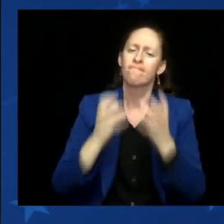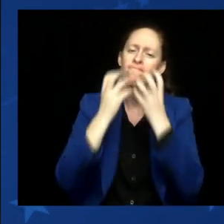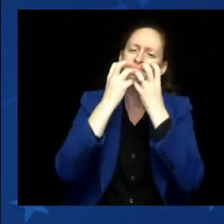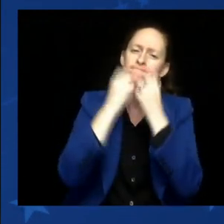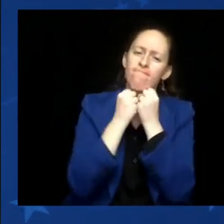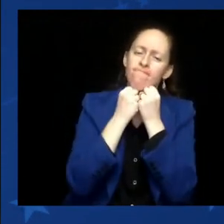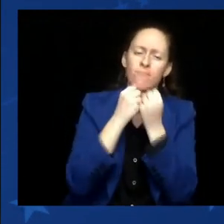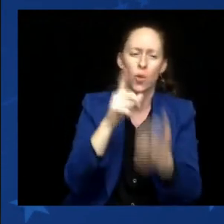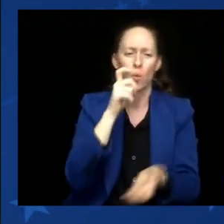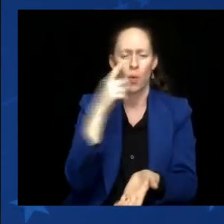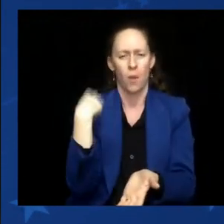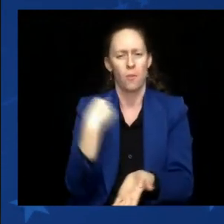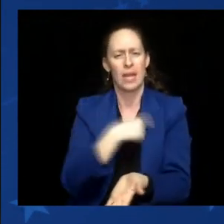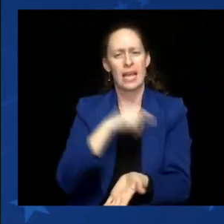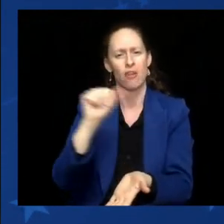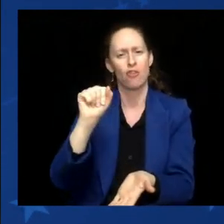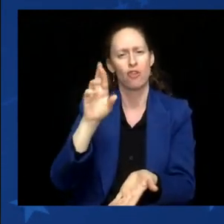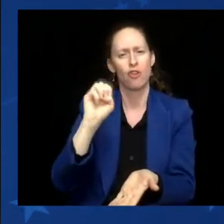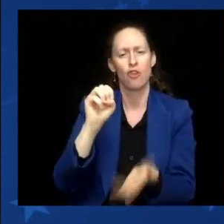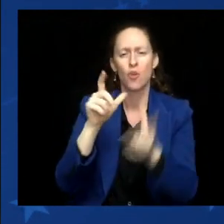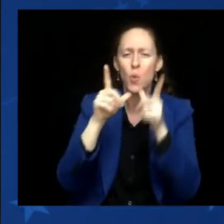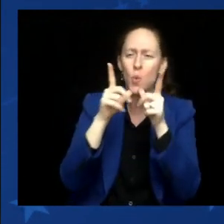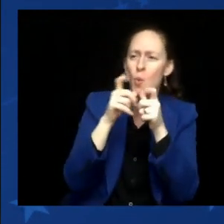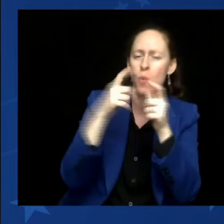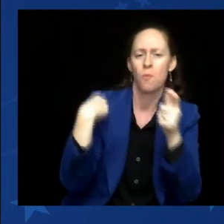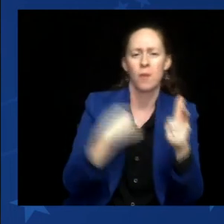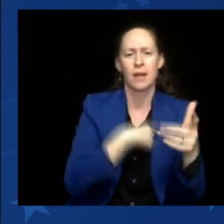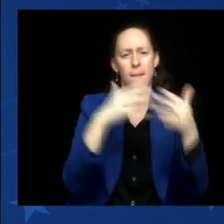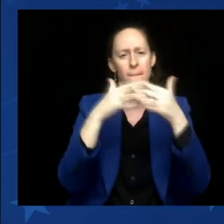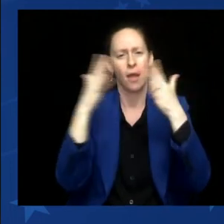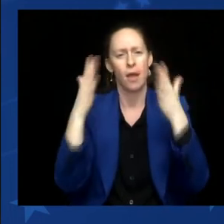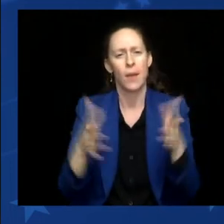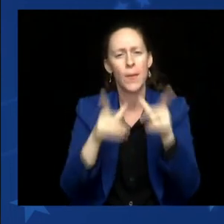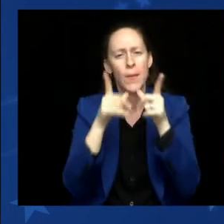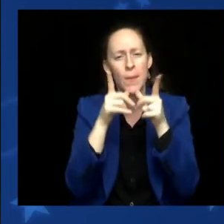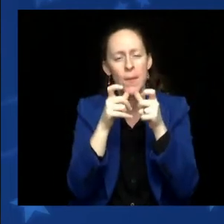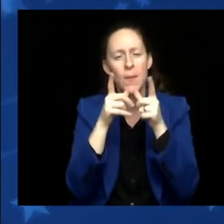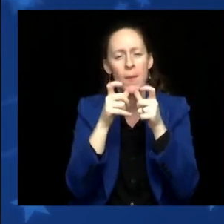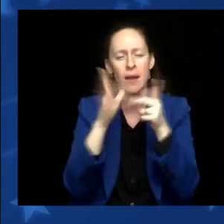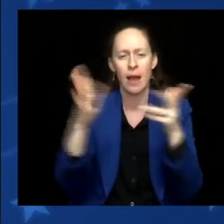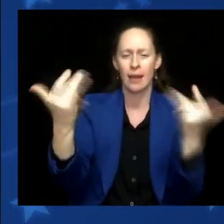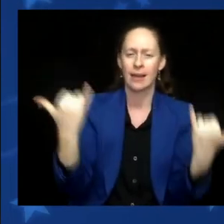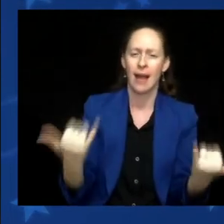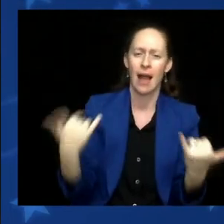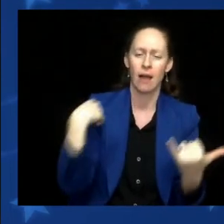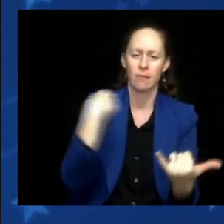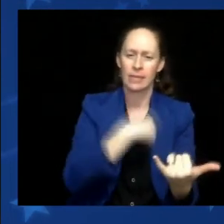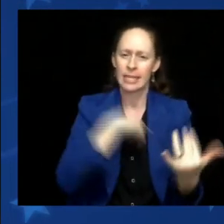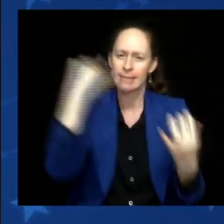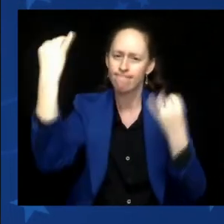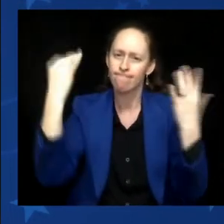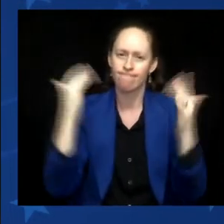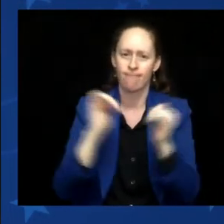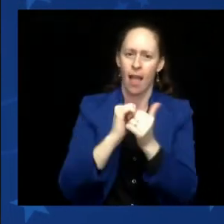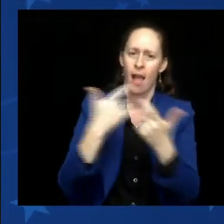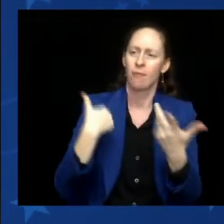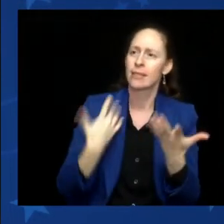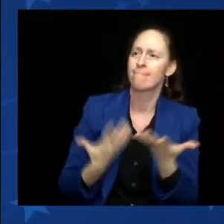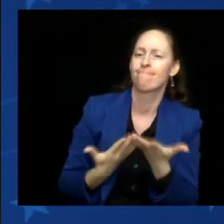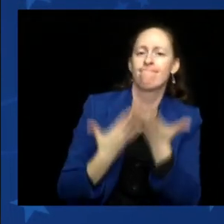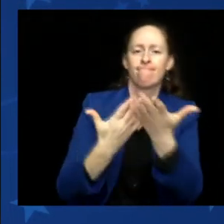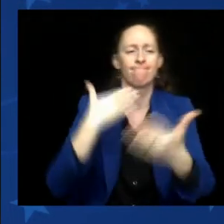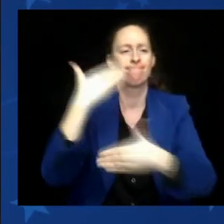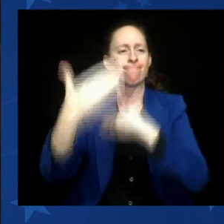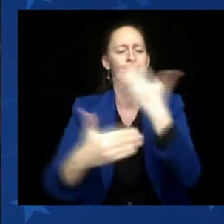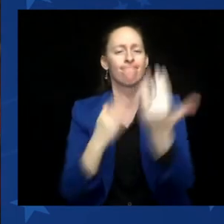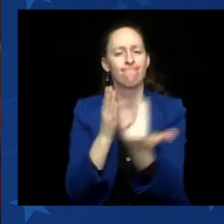what makes us us. The soul of America is defined by the sacred proposition that all are created